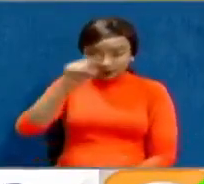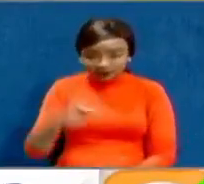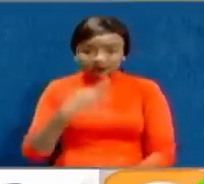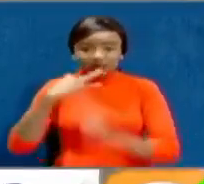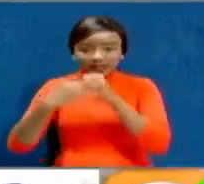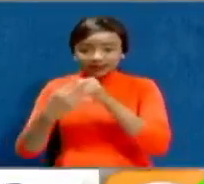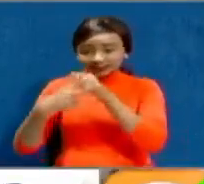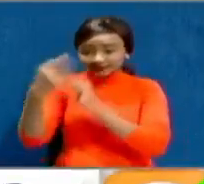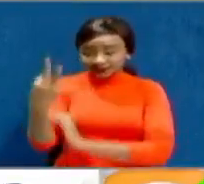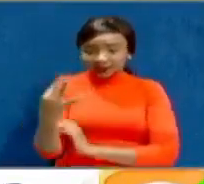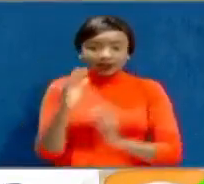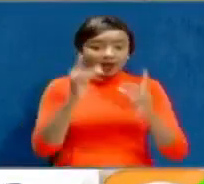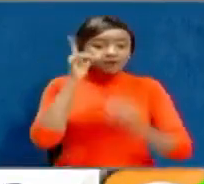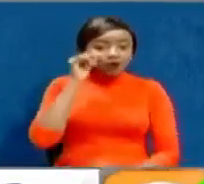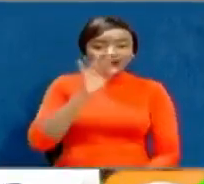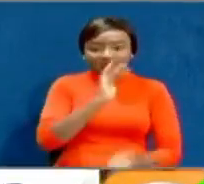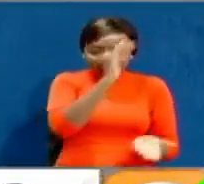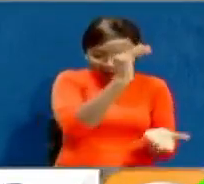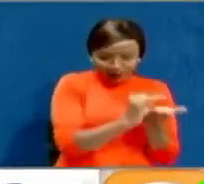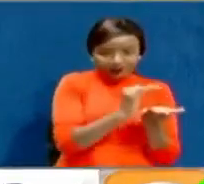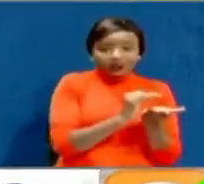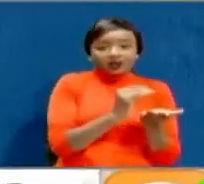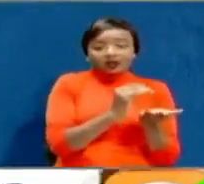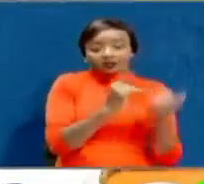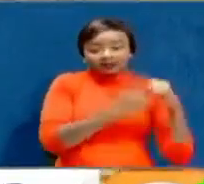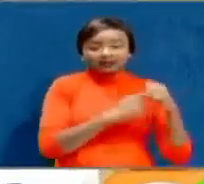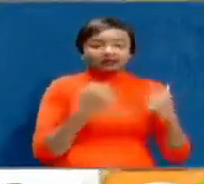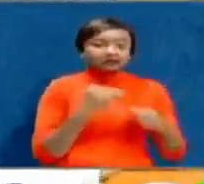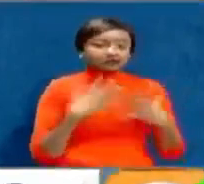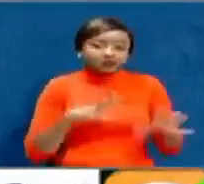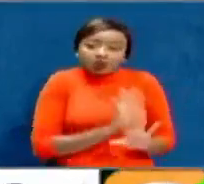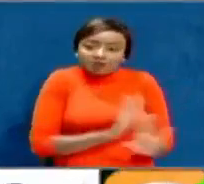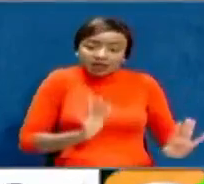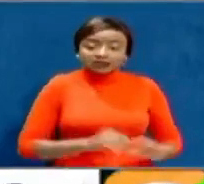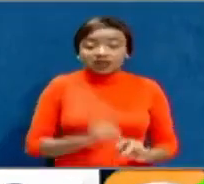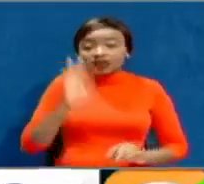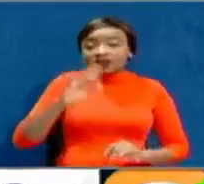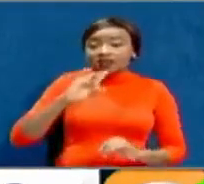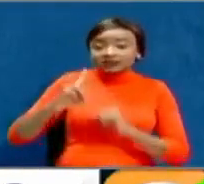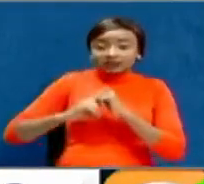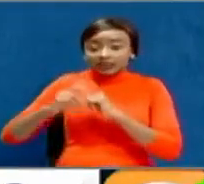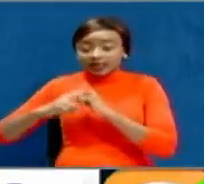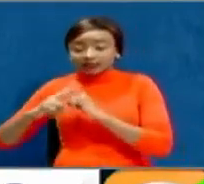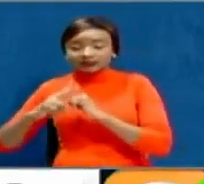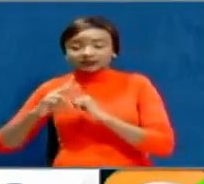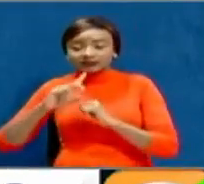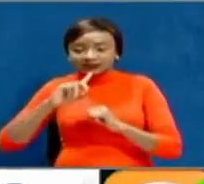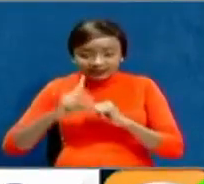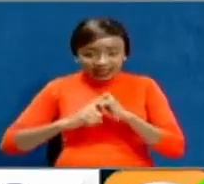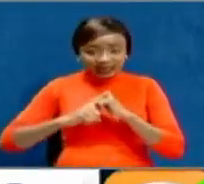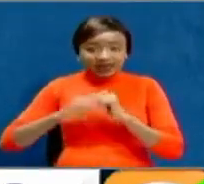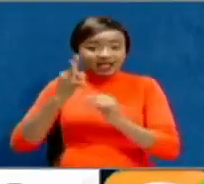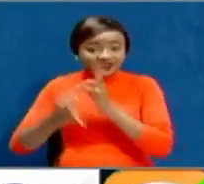23,873 infections, with Mombasa on a downward curve with 6 positive cases recorded. 633 of those people